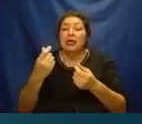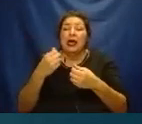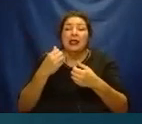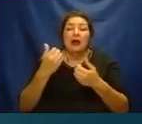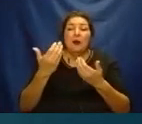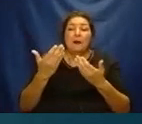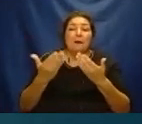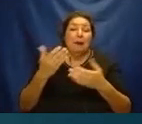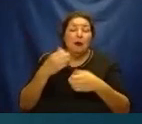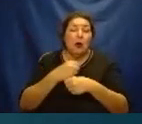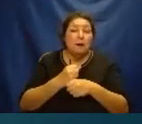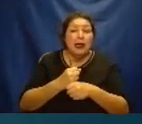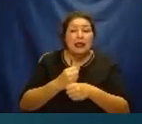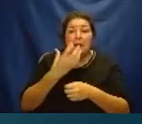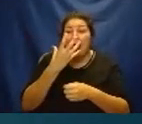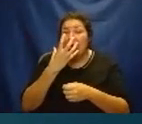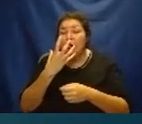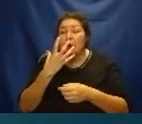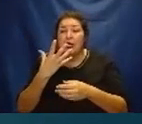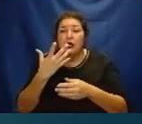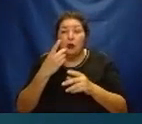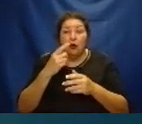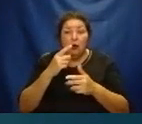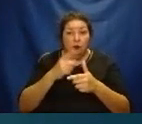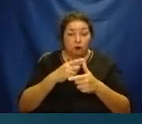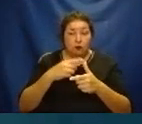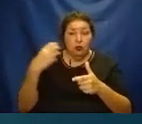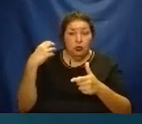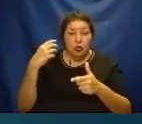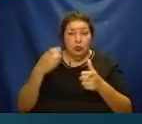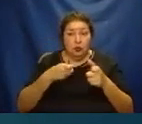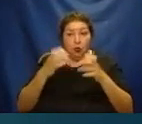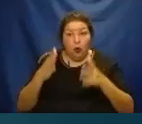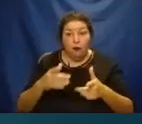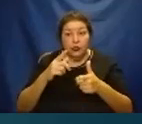the overseer of the reapers or Boaz himself.